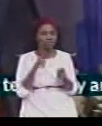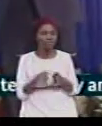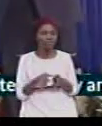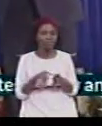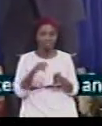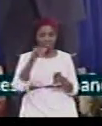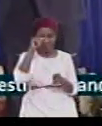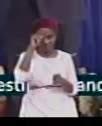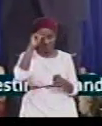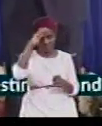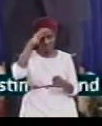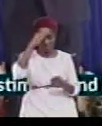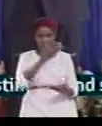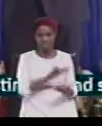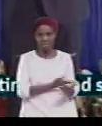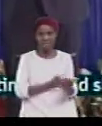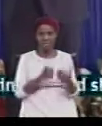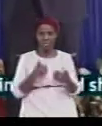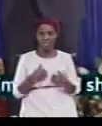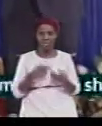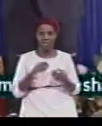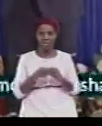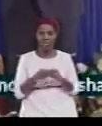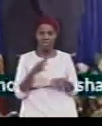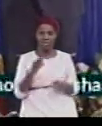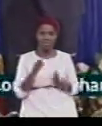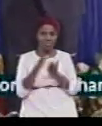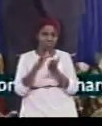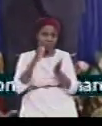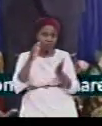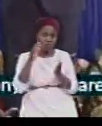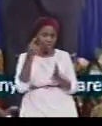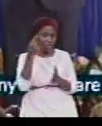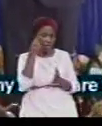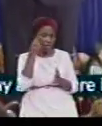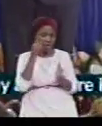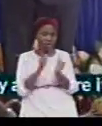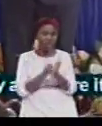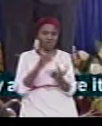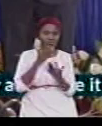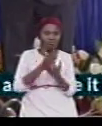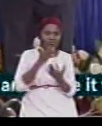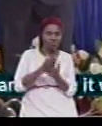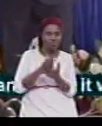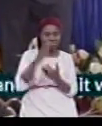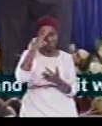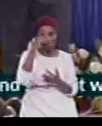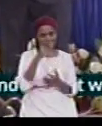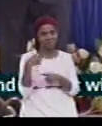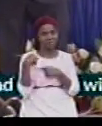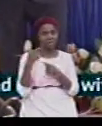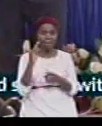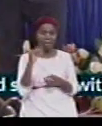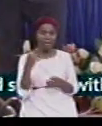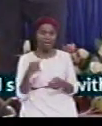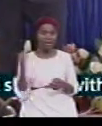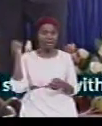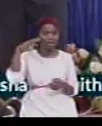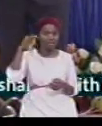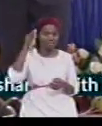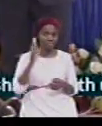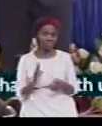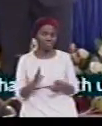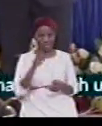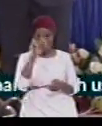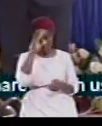the eye, swollen eye that have been disturbing him. By the grace of God, he trusted in the Lord.